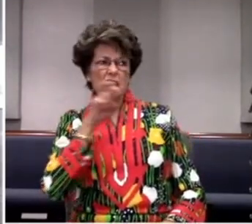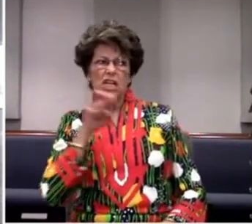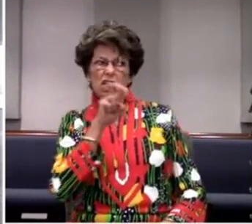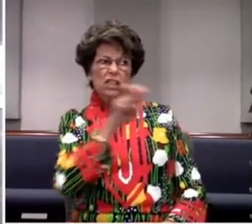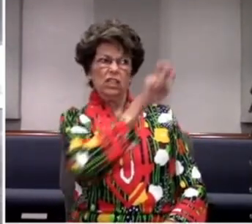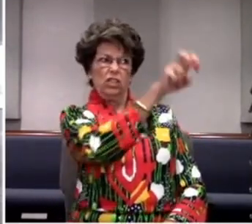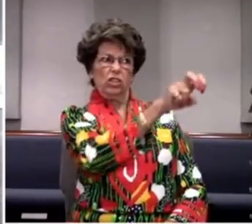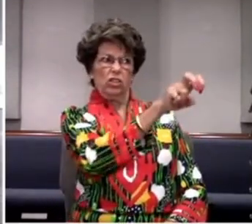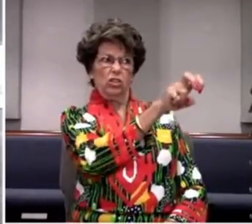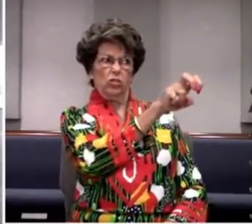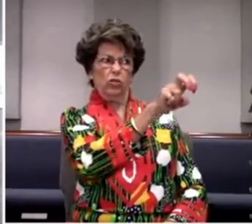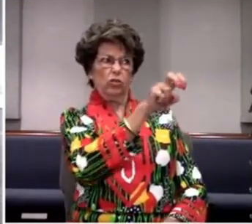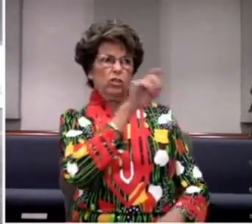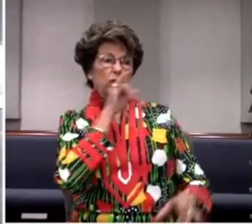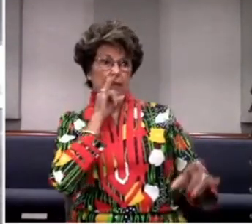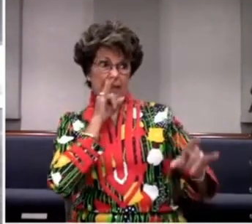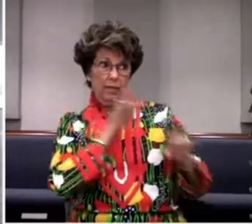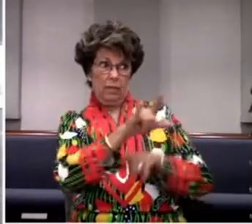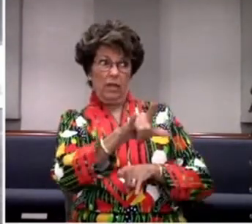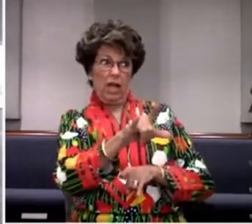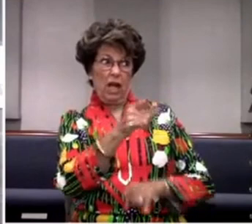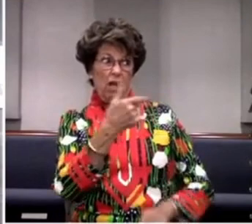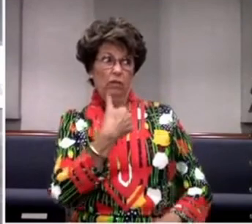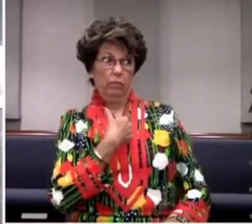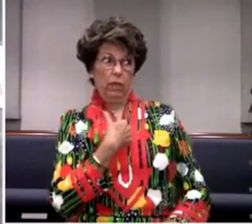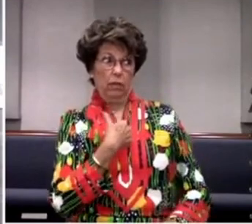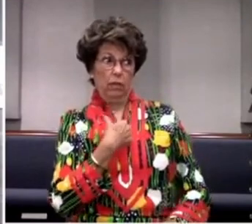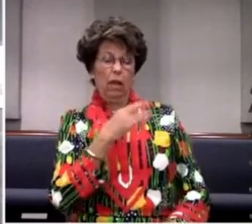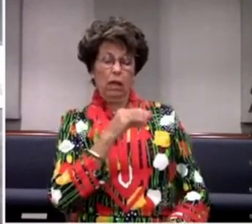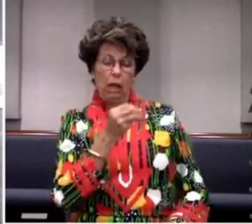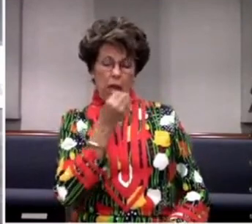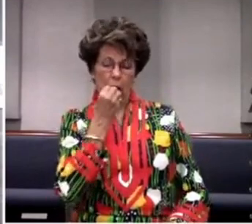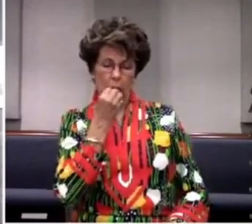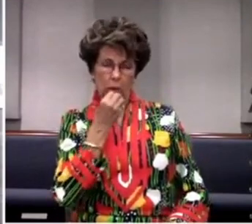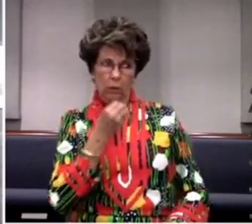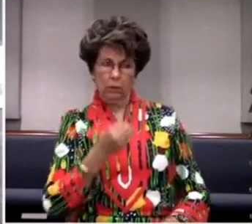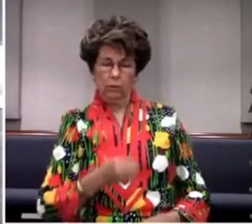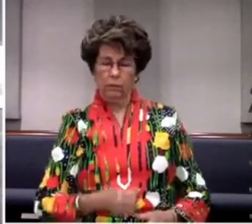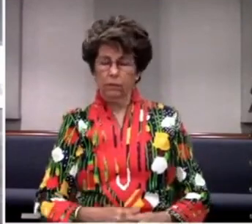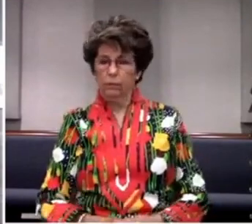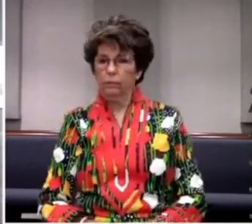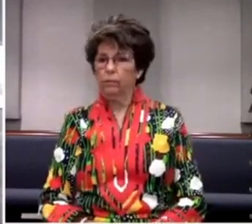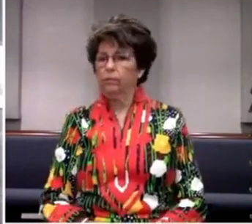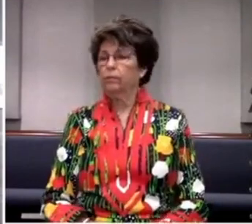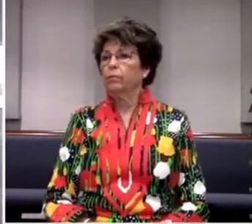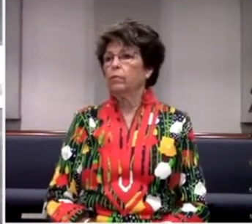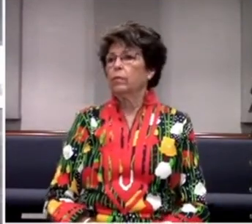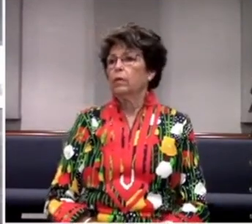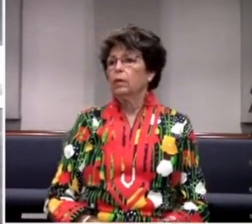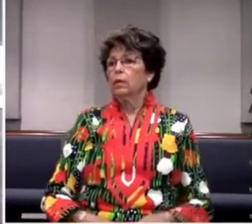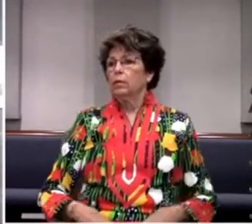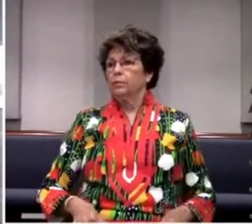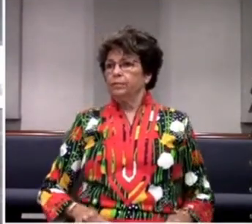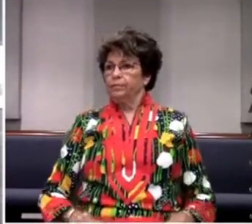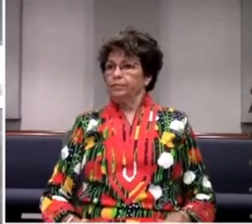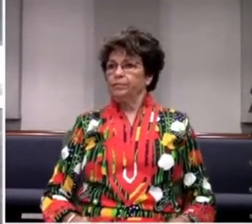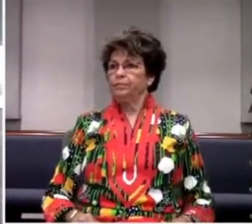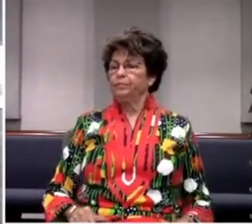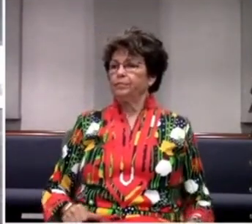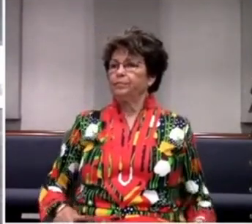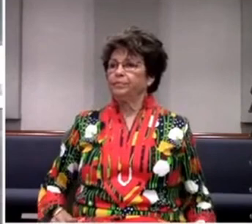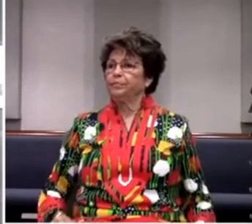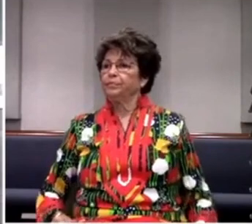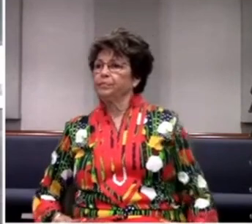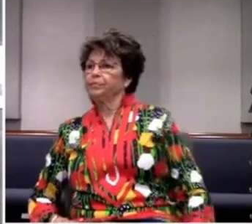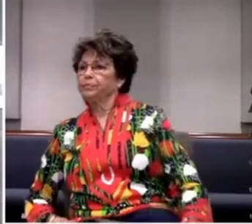me, and I did eat." I want to take God's question. Not that God needed an answer to this question.